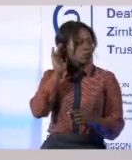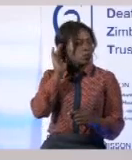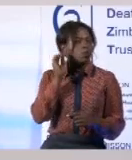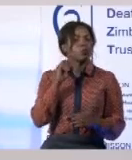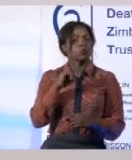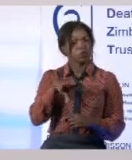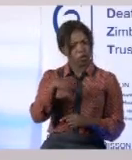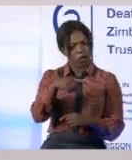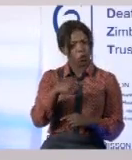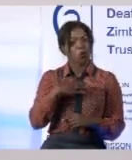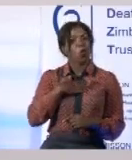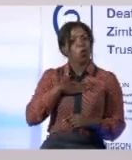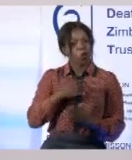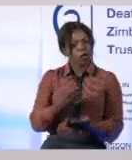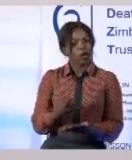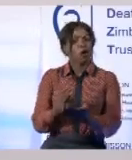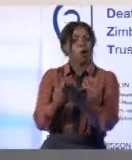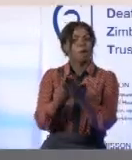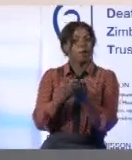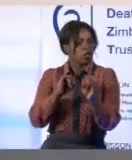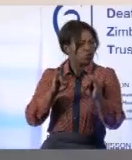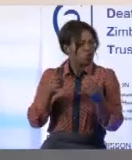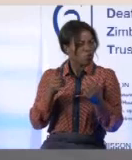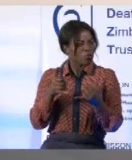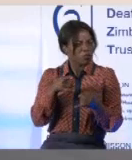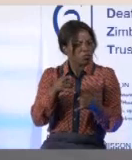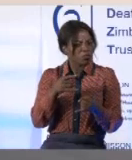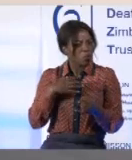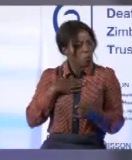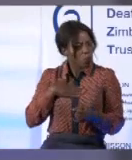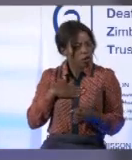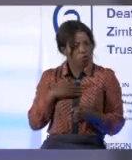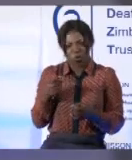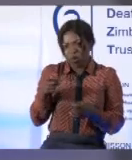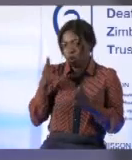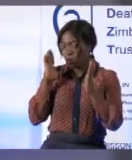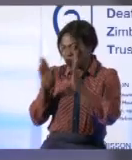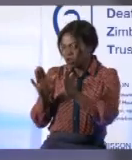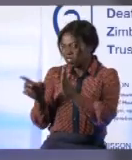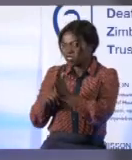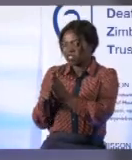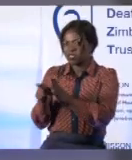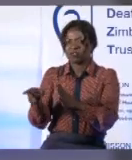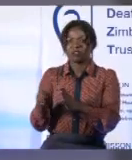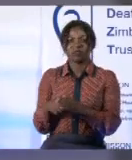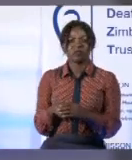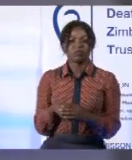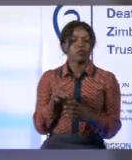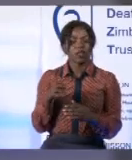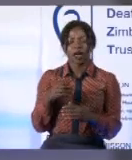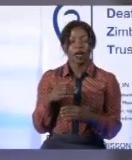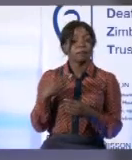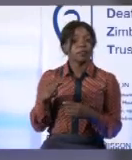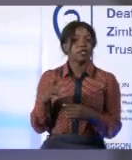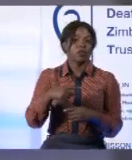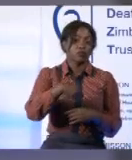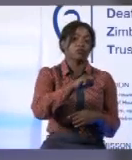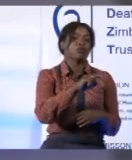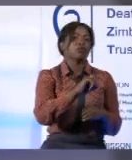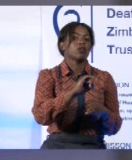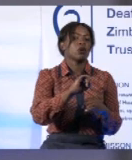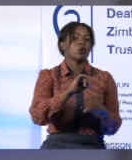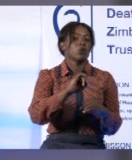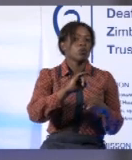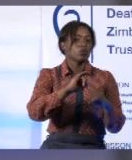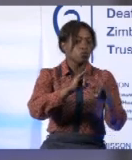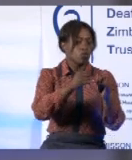I would like to offer you a job, would you take a job or would you rather do what you do now? I would rather take a job. Okay. Then I